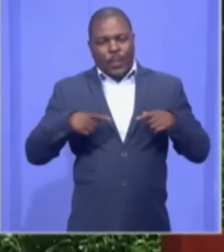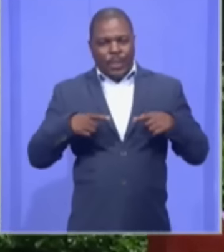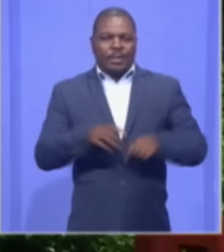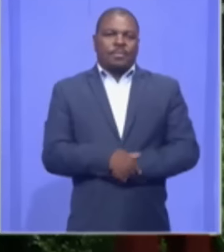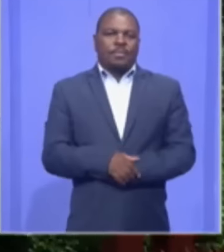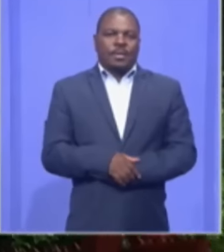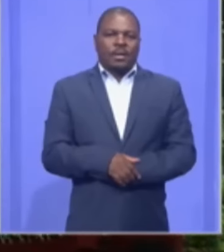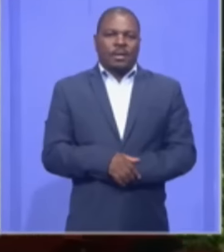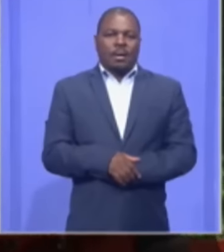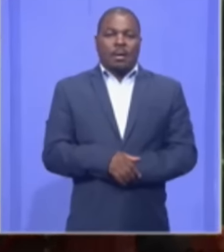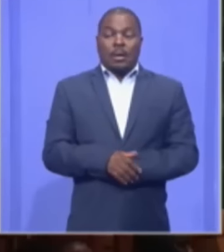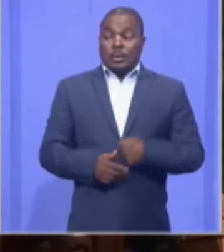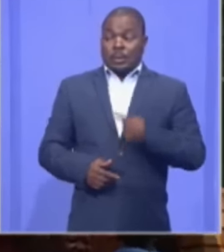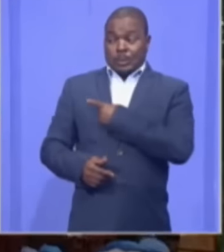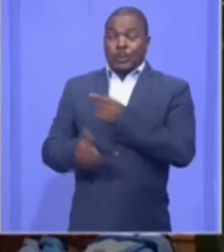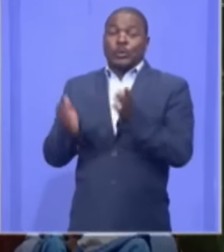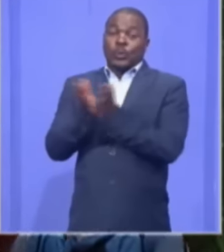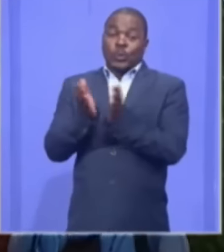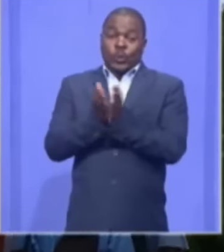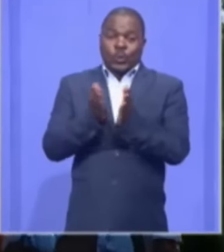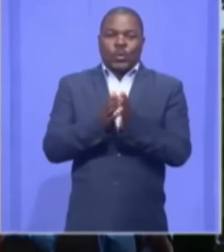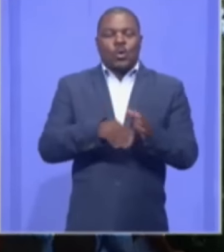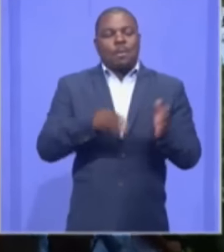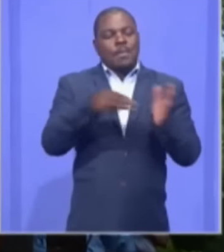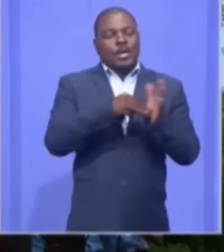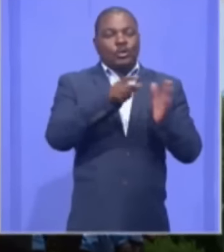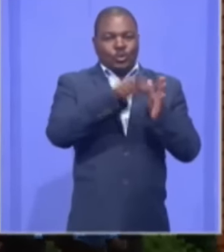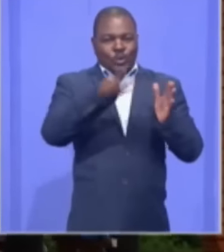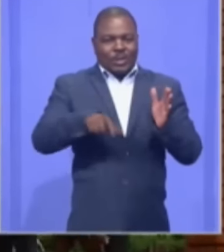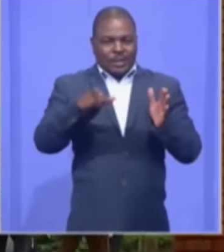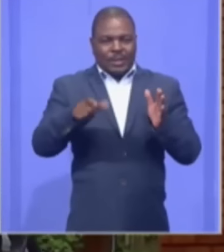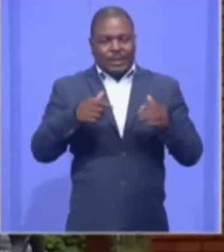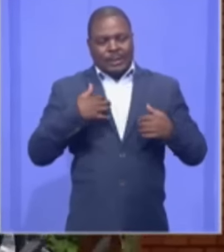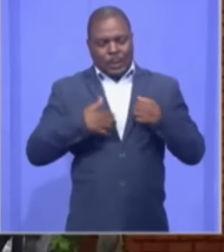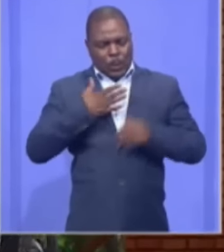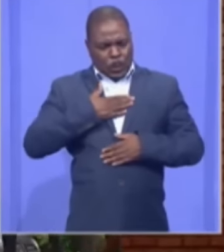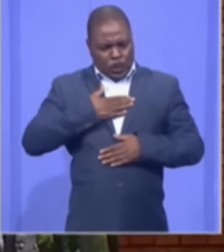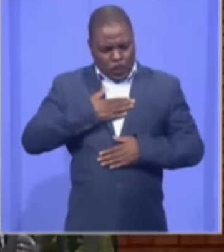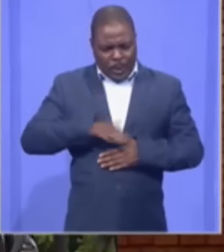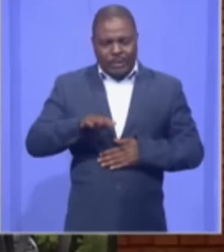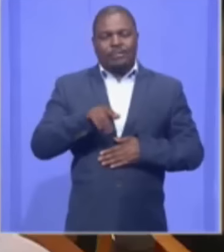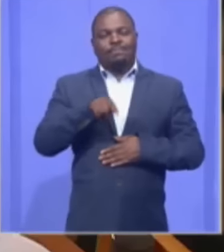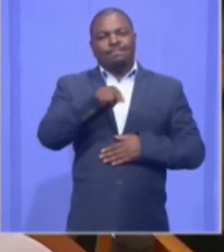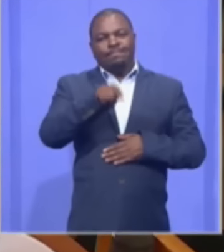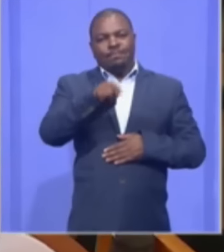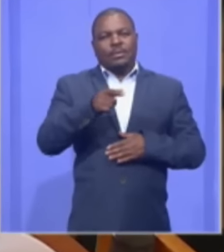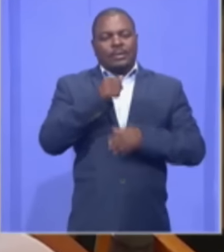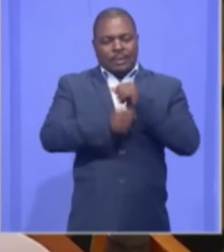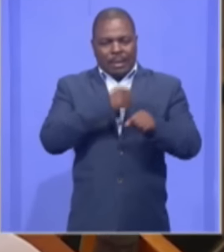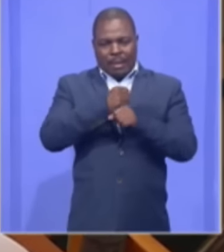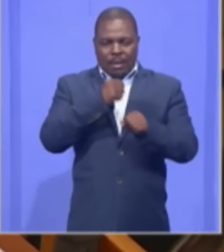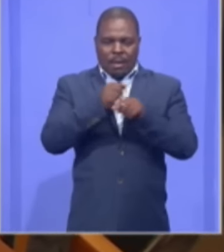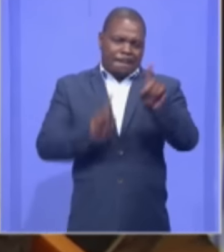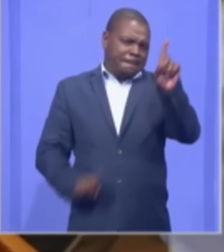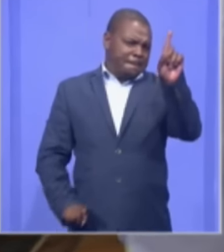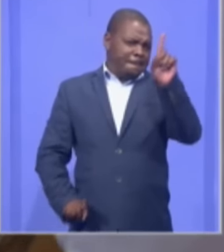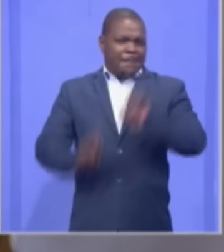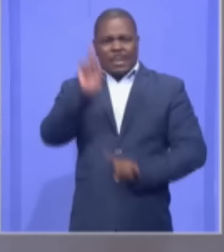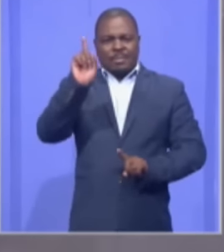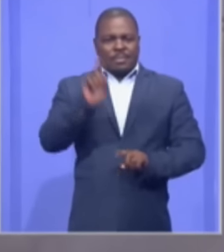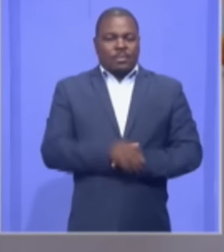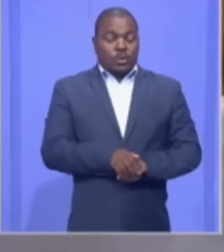Barutwana ba matriki sekolong se phahameng sa Shingwezi ba ikemiseditse ho ipabola ka makgabane dithutong tsa bona monongwaha. Sekolo